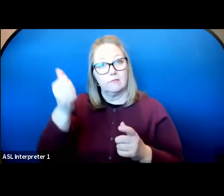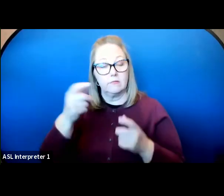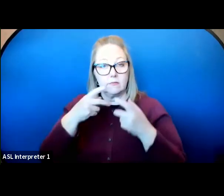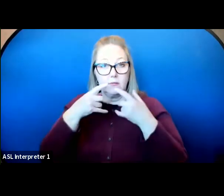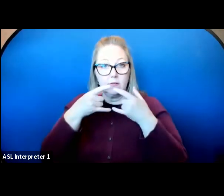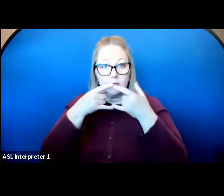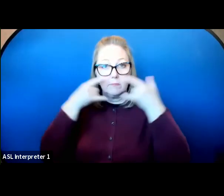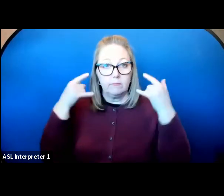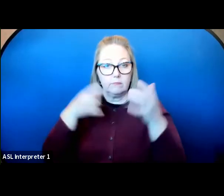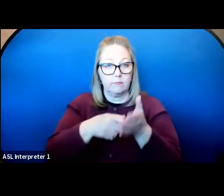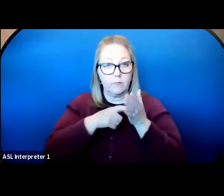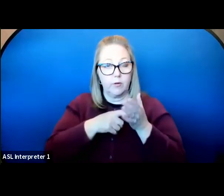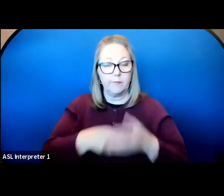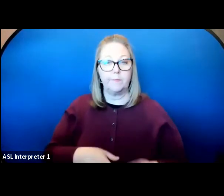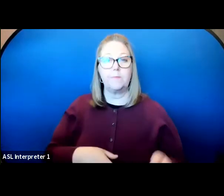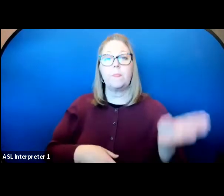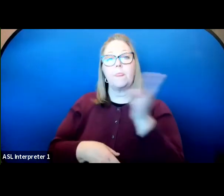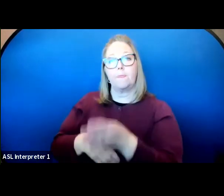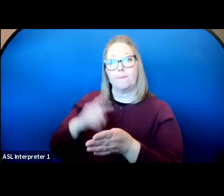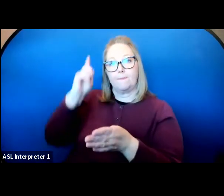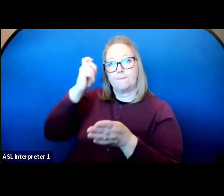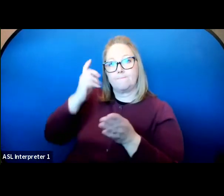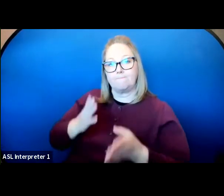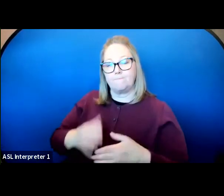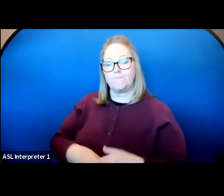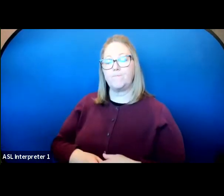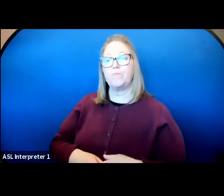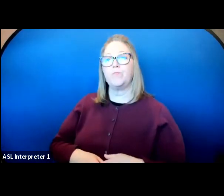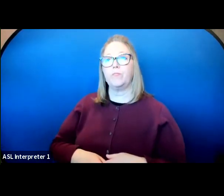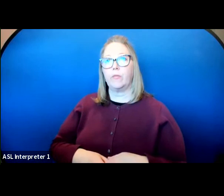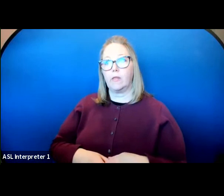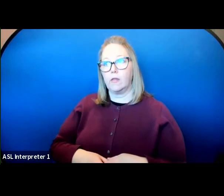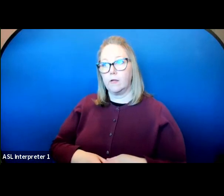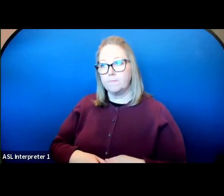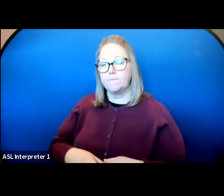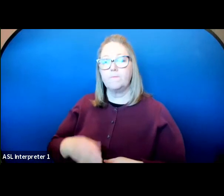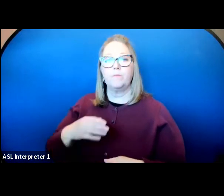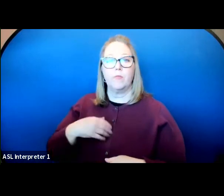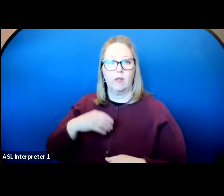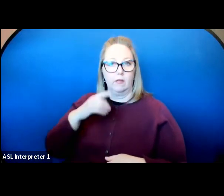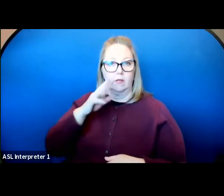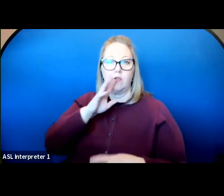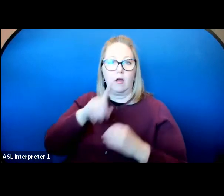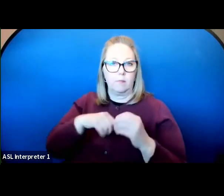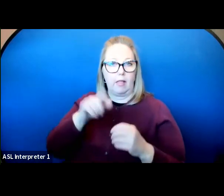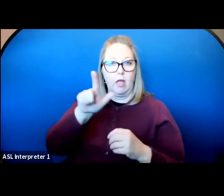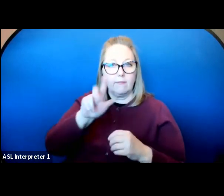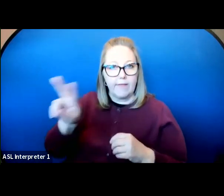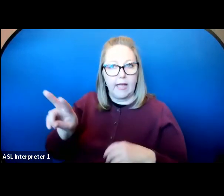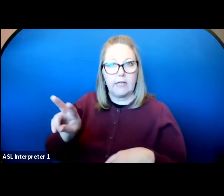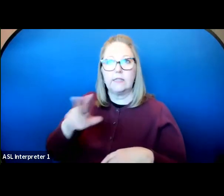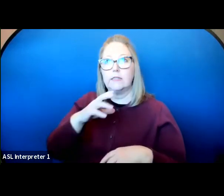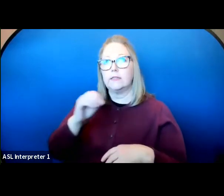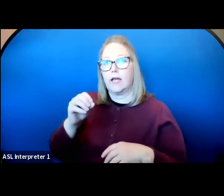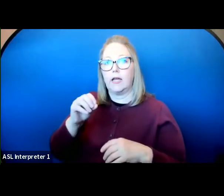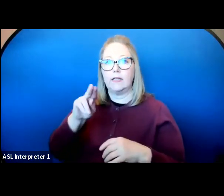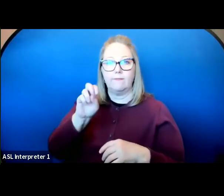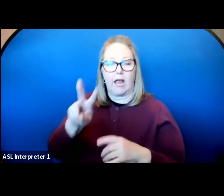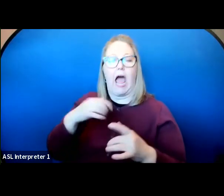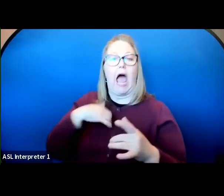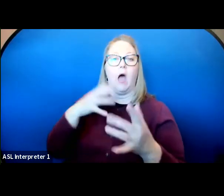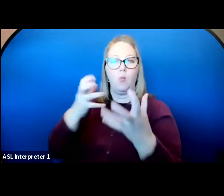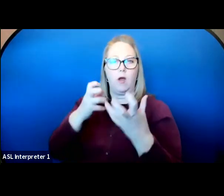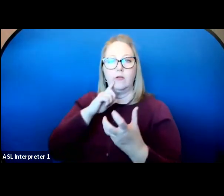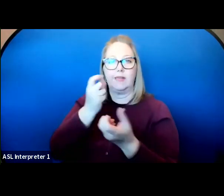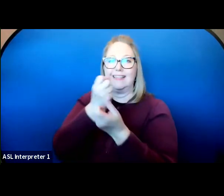commitment, Michelle, that Nevada, Las Vegas in particular, when you're talking about the Strip, is going to be the safest, healthiest place